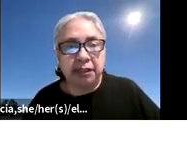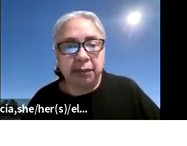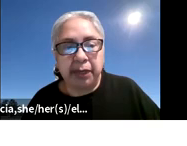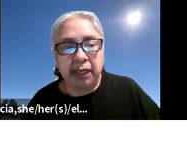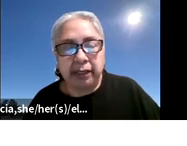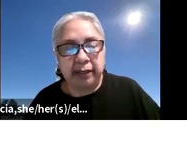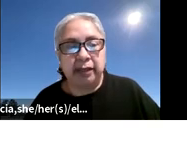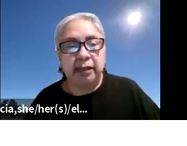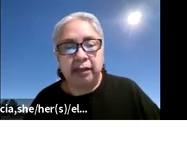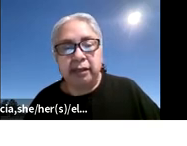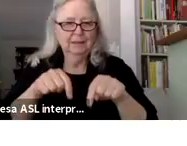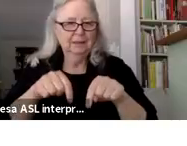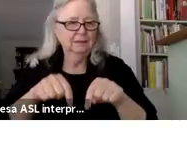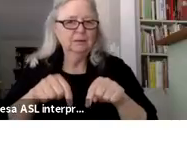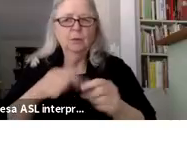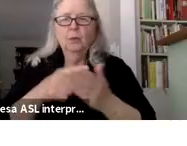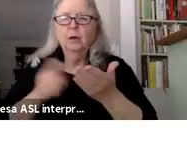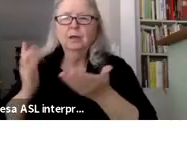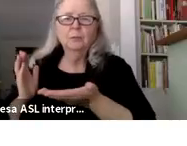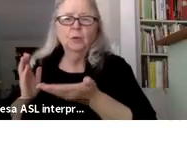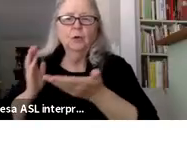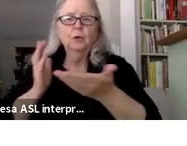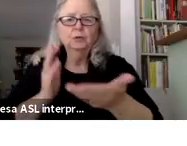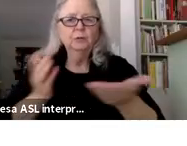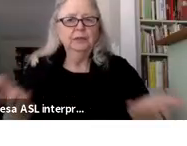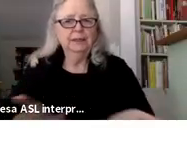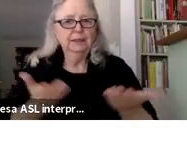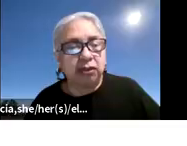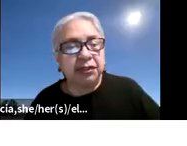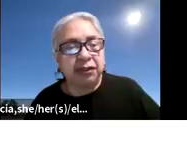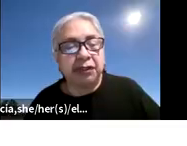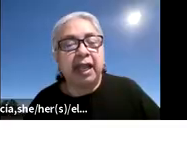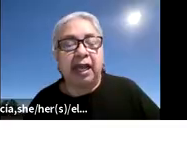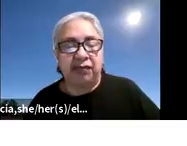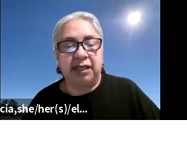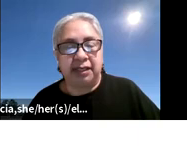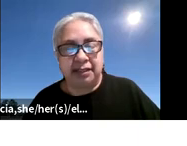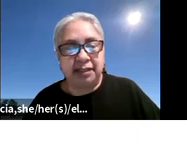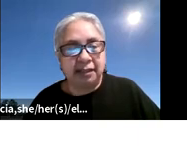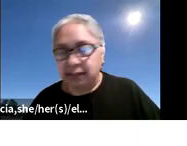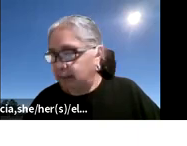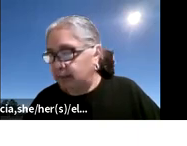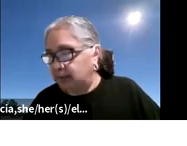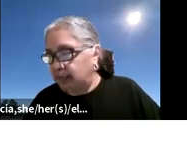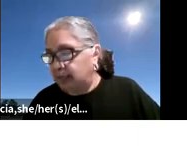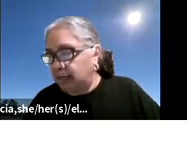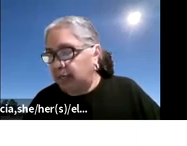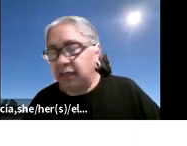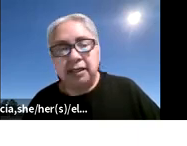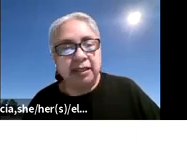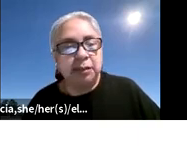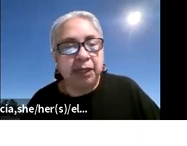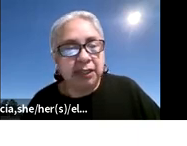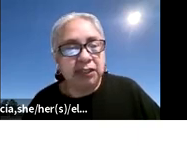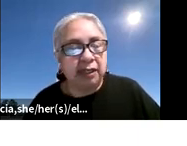and participate in Advocacy Corps for Sexual Assault Advocates.